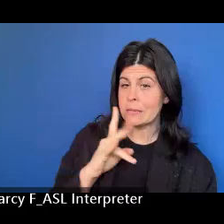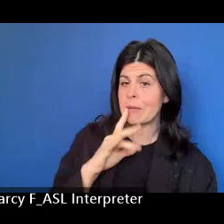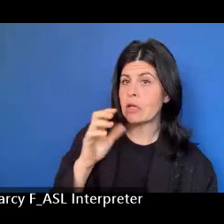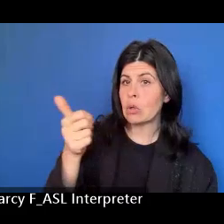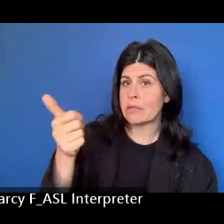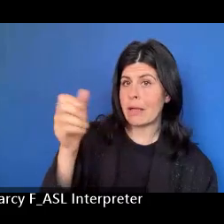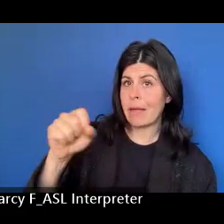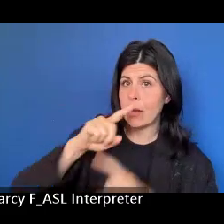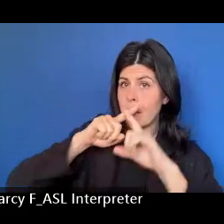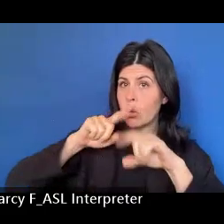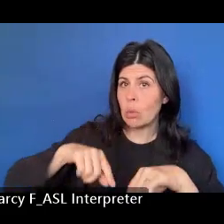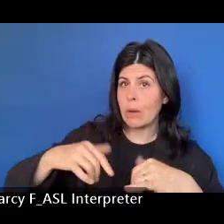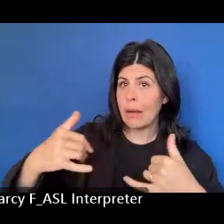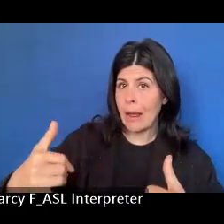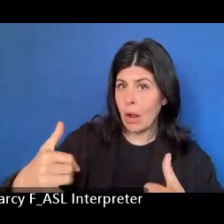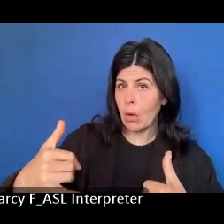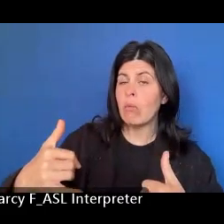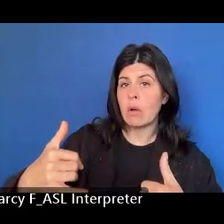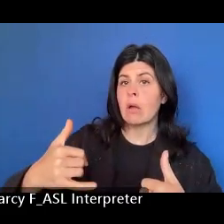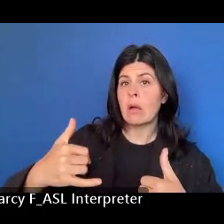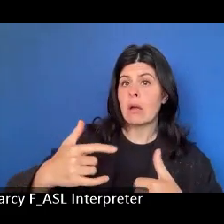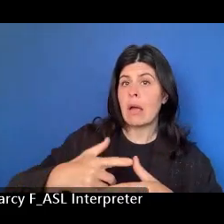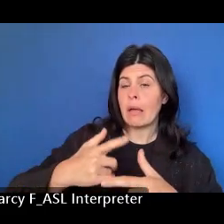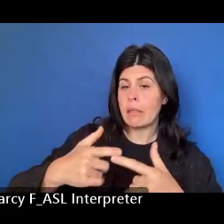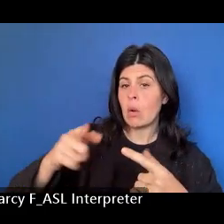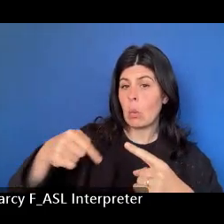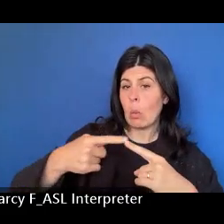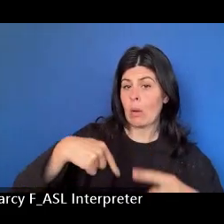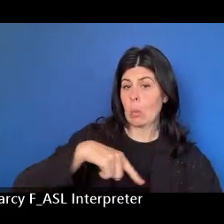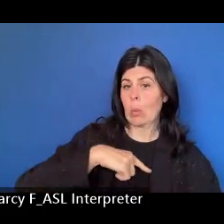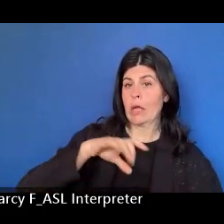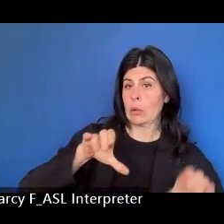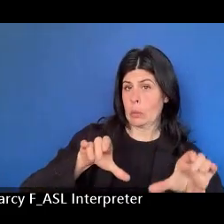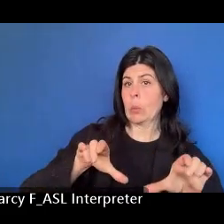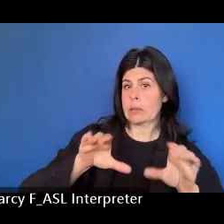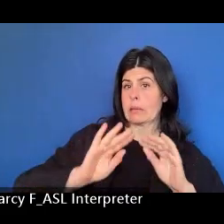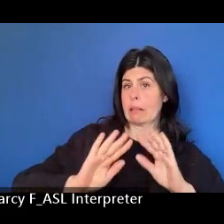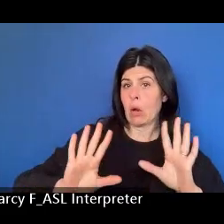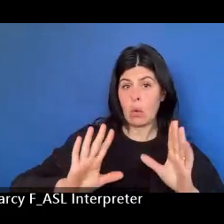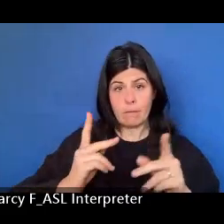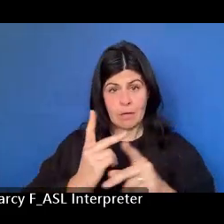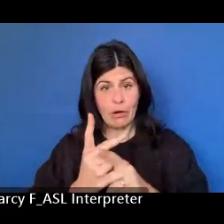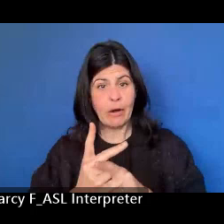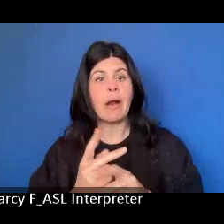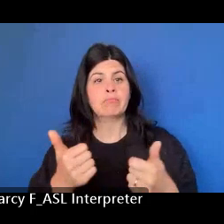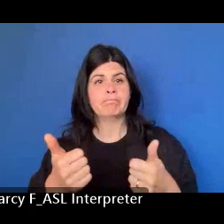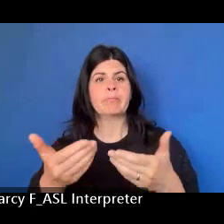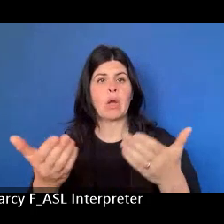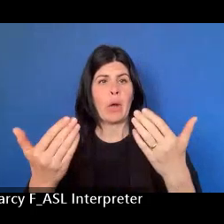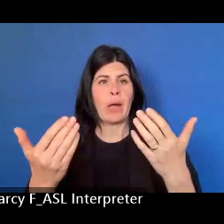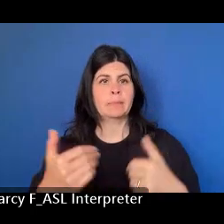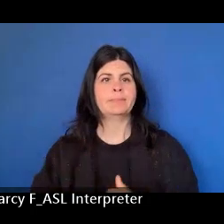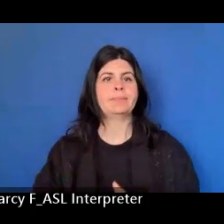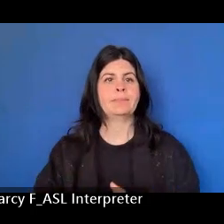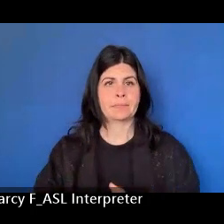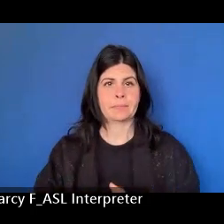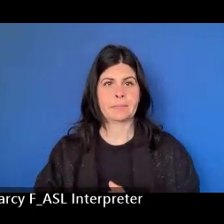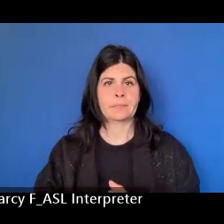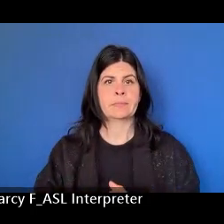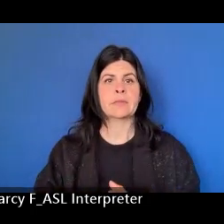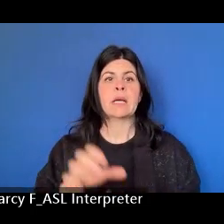now. And then that way, when we do it on our end, it's already clear. And it looks like you figured it out, Catherine. Yes. So go. Yes,